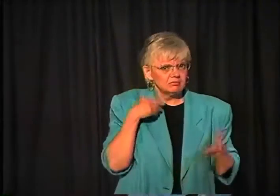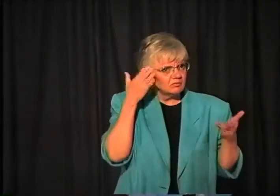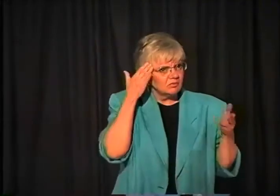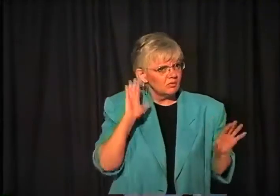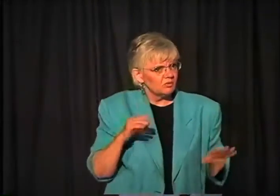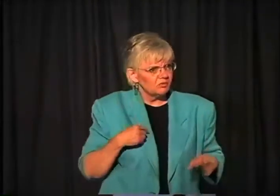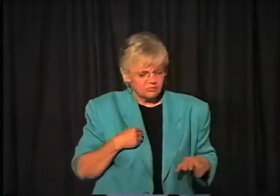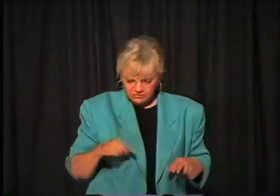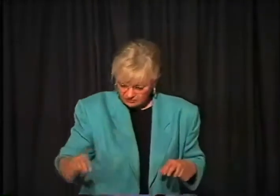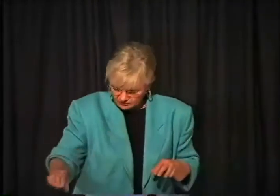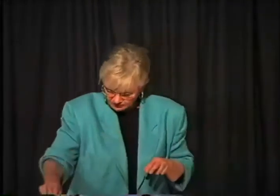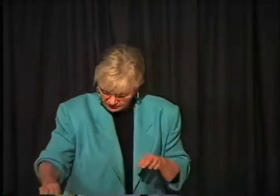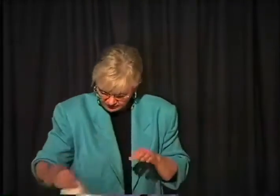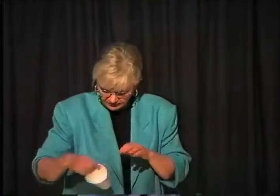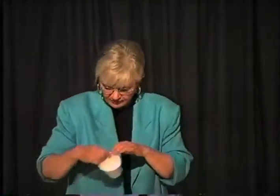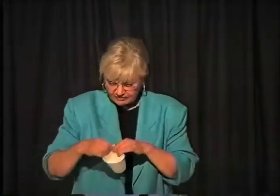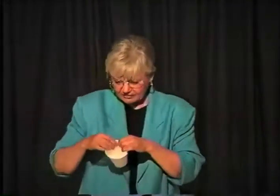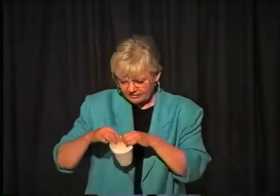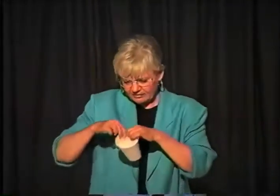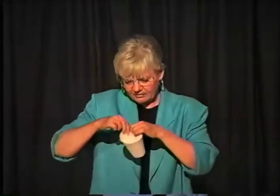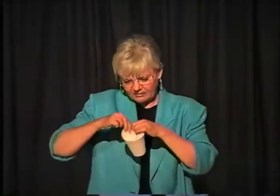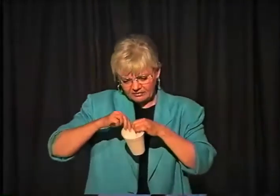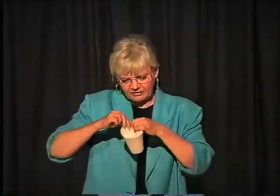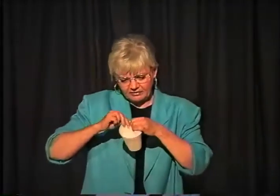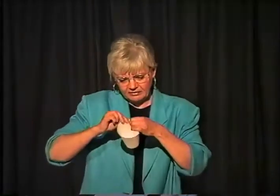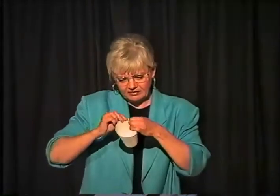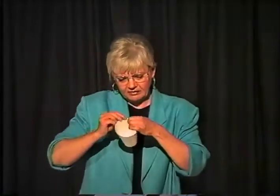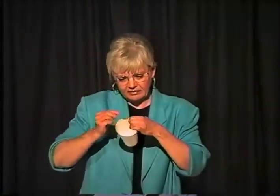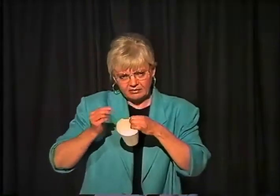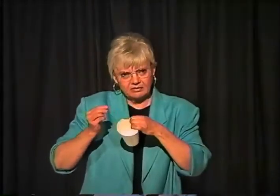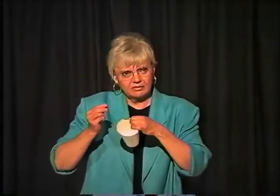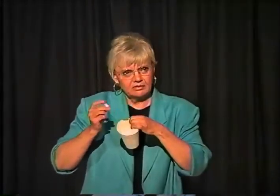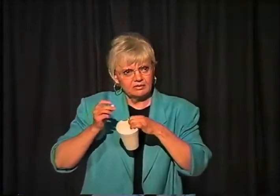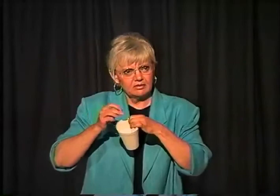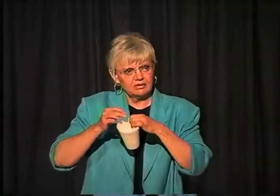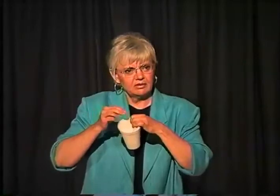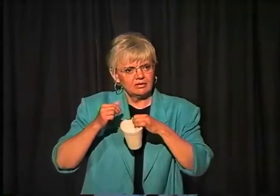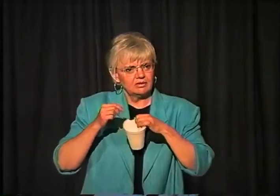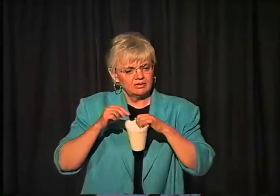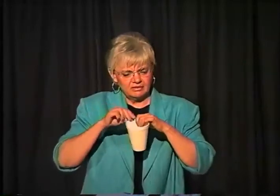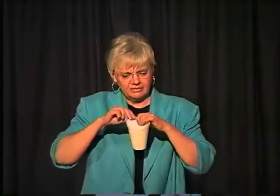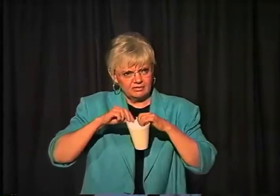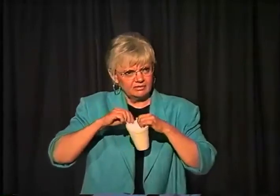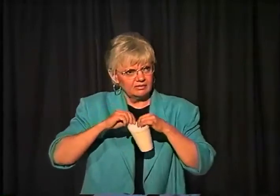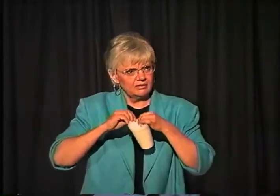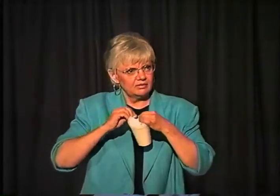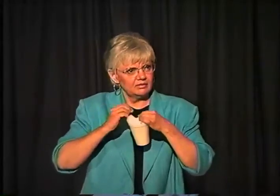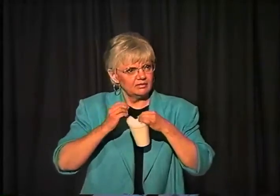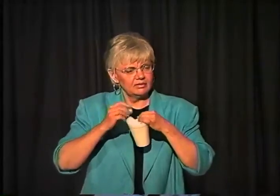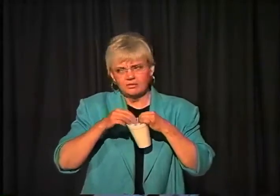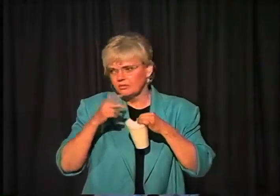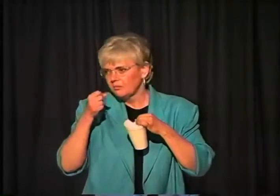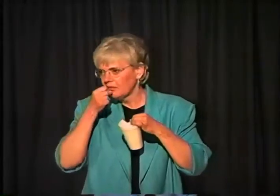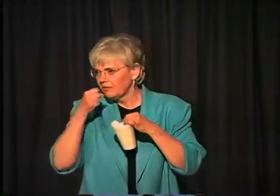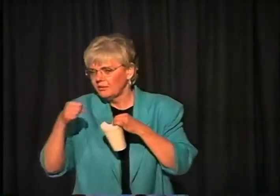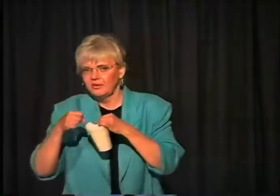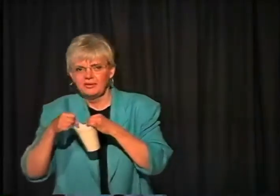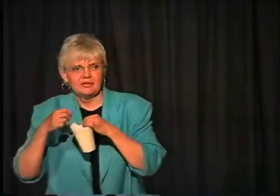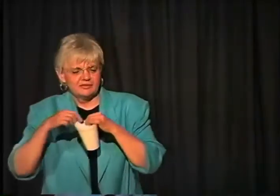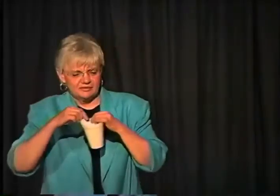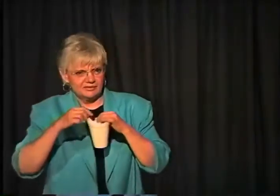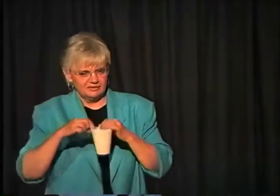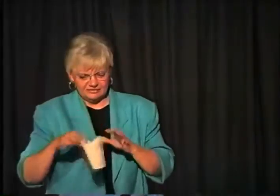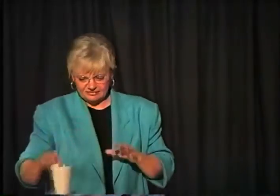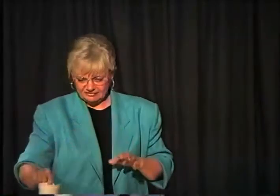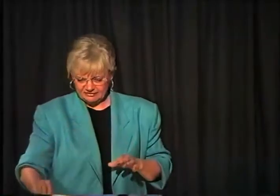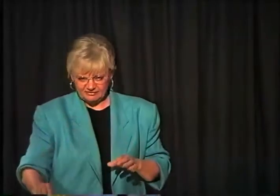Now, hearing people also appreciate the value of an invention like a styrofoam cup, but hate it because of the sound it makes. I